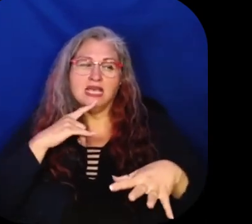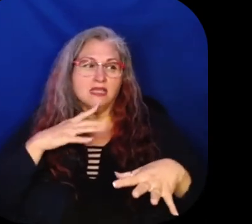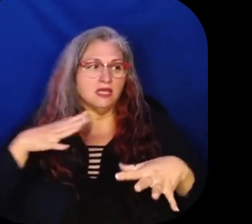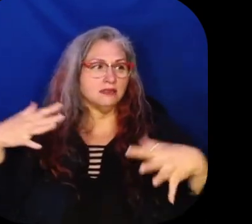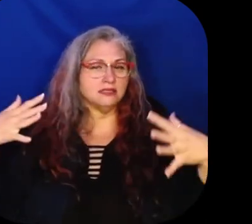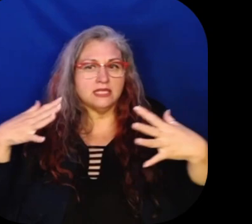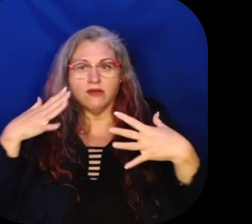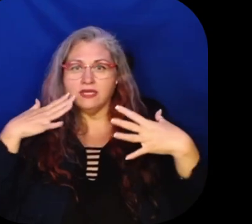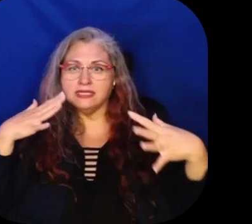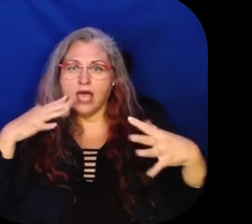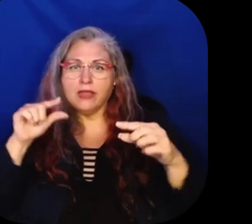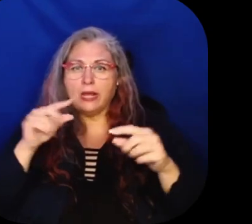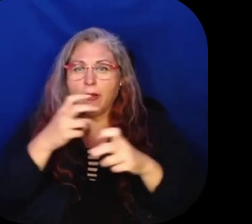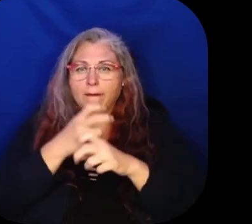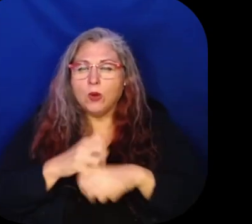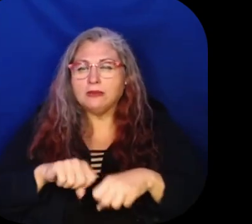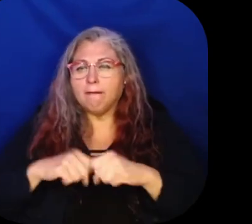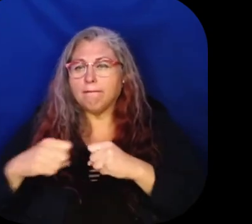bones break and creak.